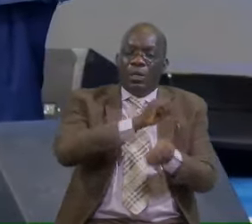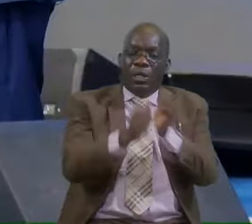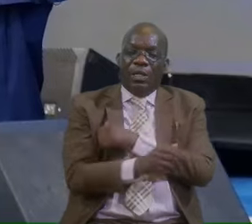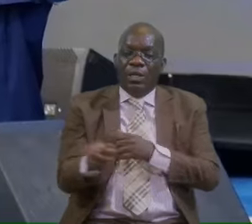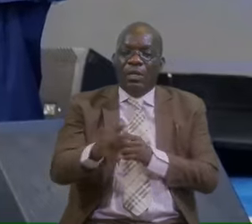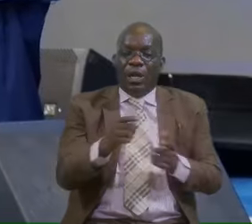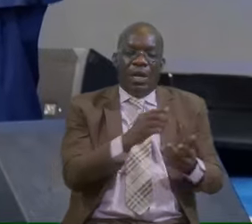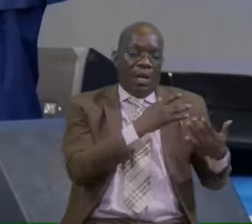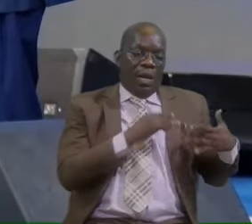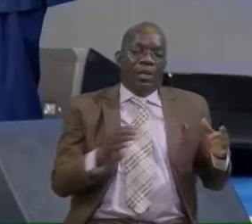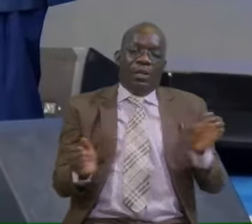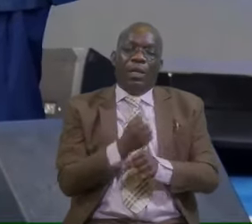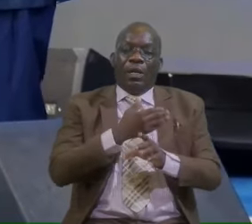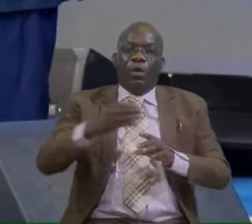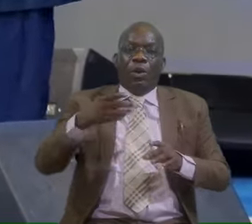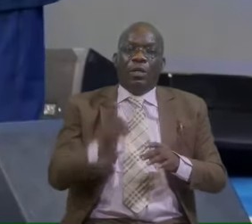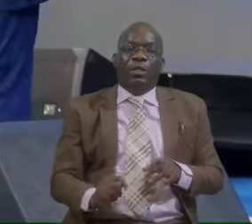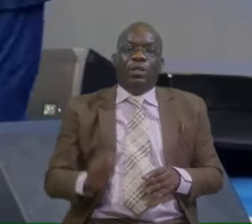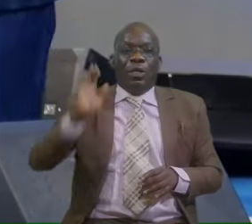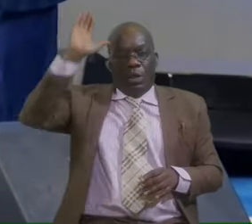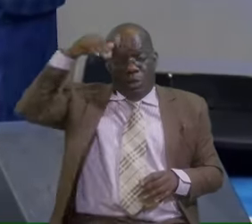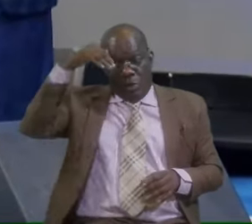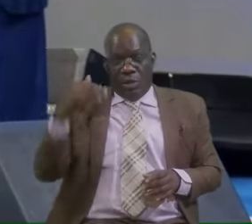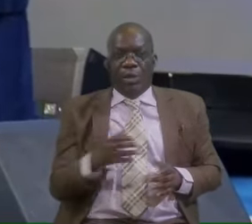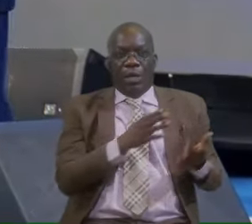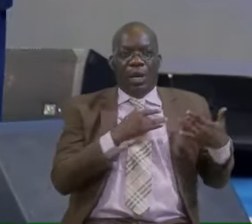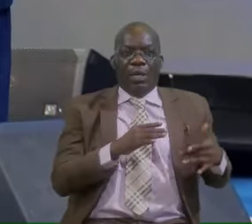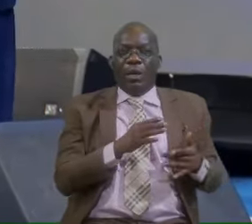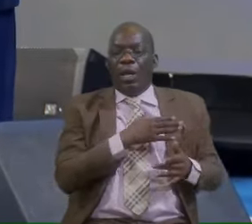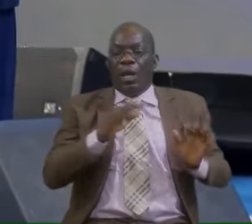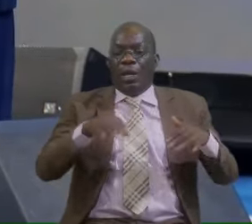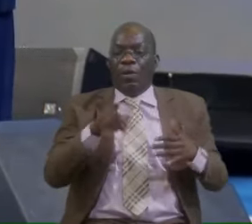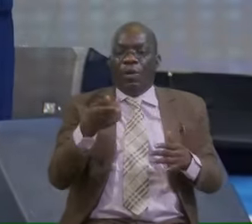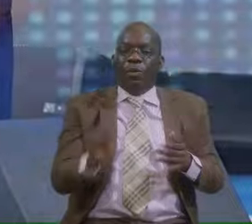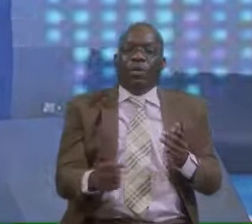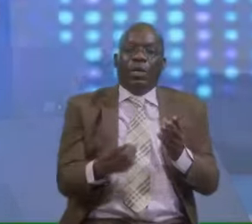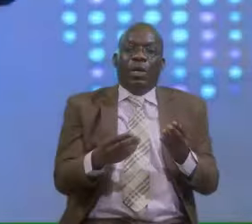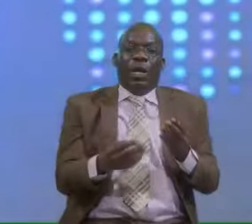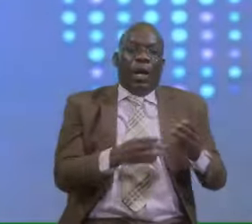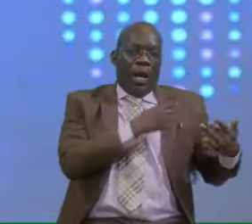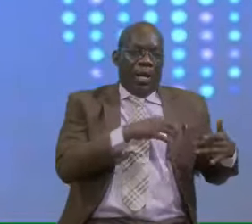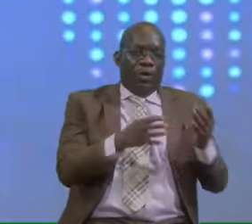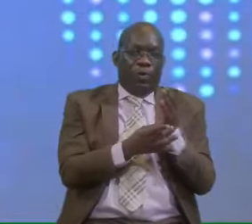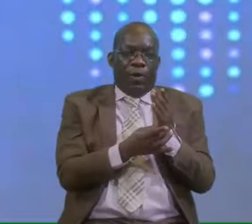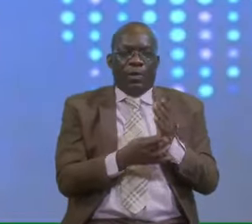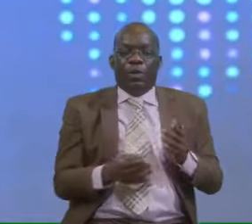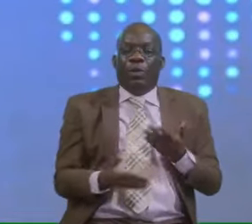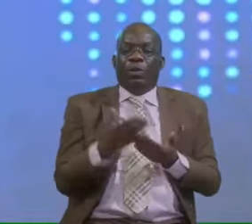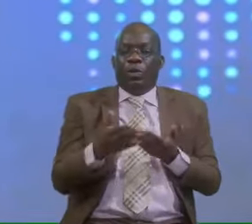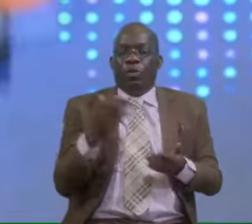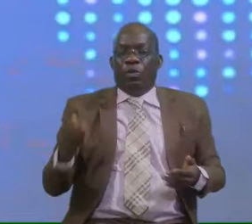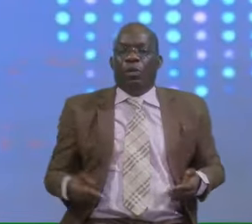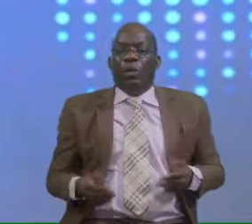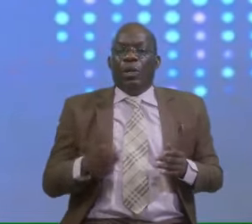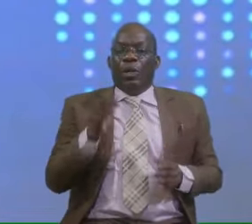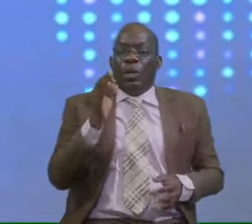give them the heart of flesh. Now, if you don't pray for that, it means you are saying the Holy Spirit was